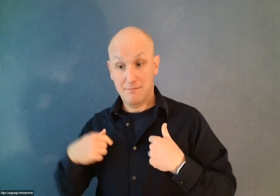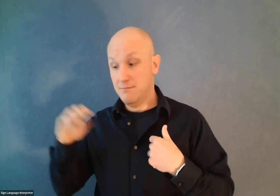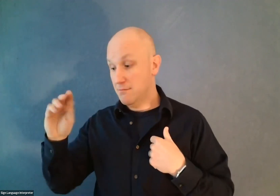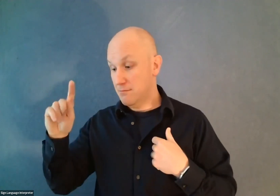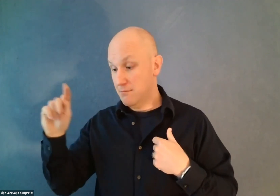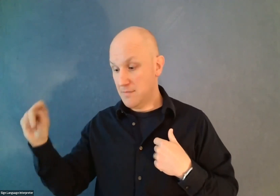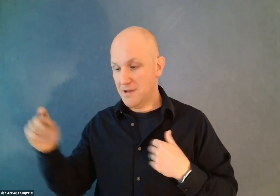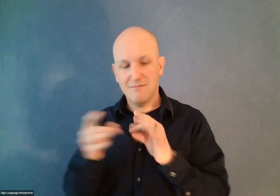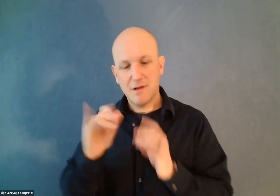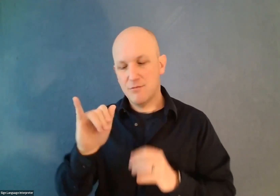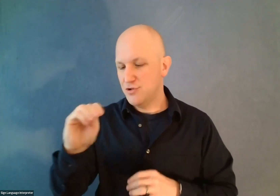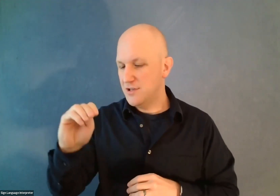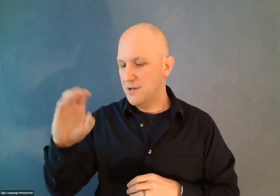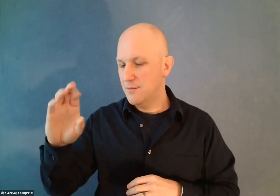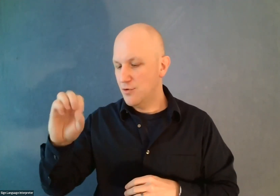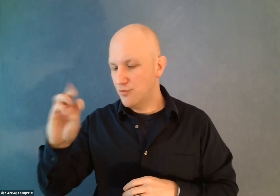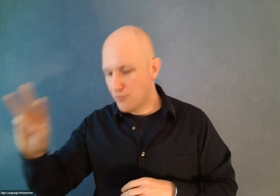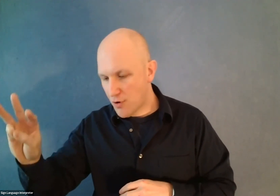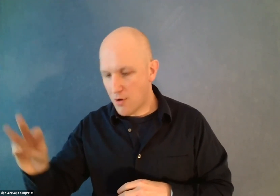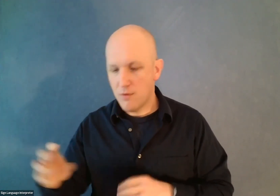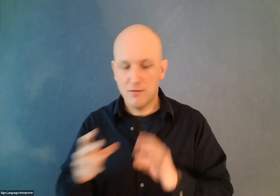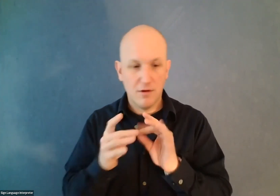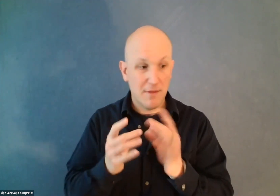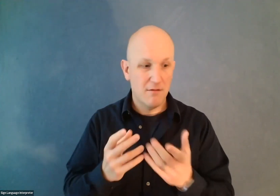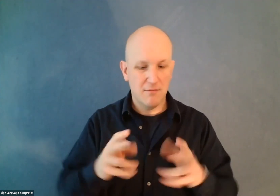systemic racism and